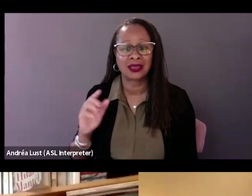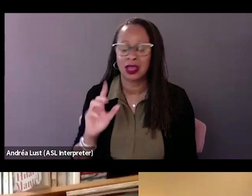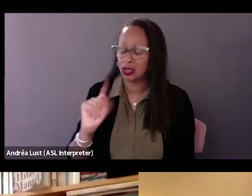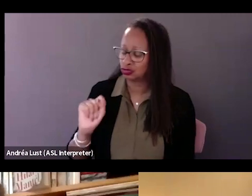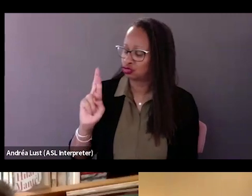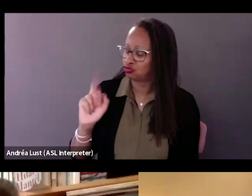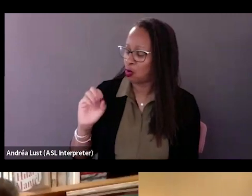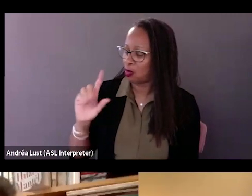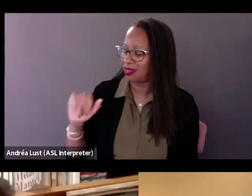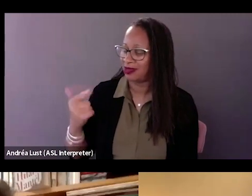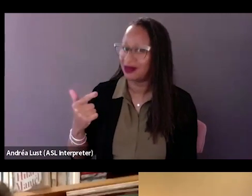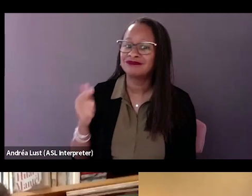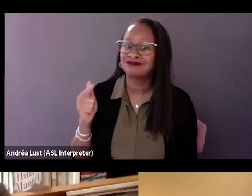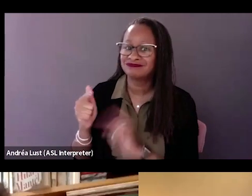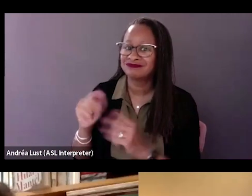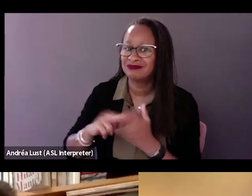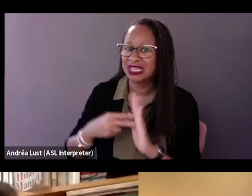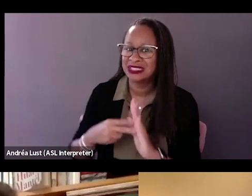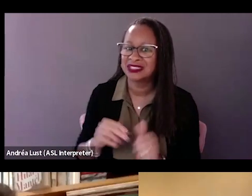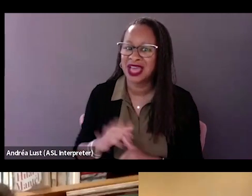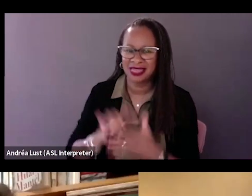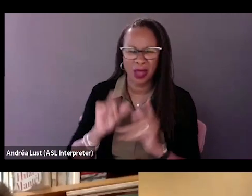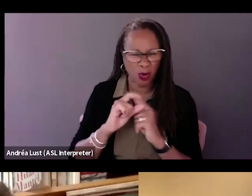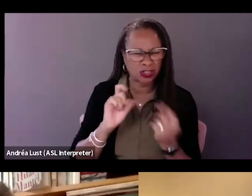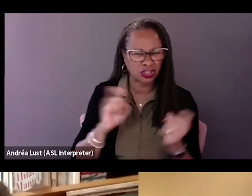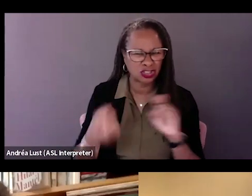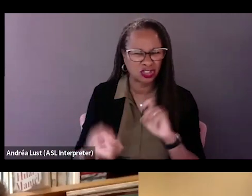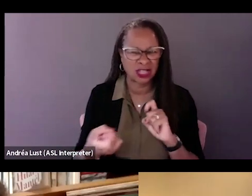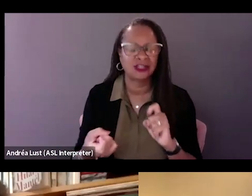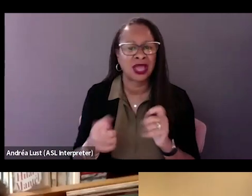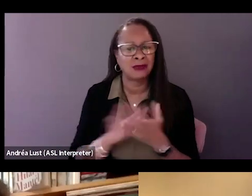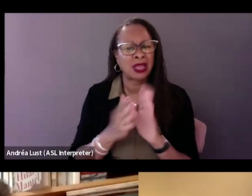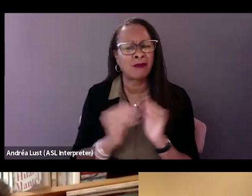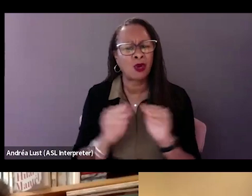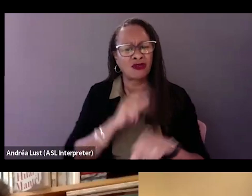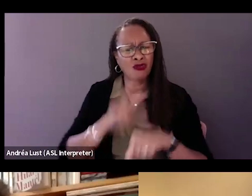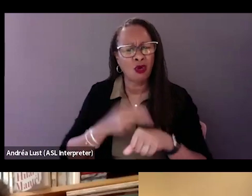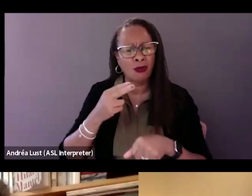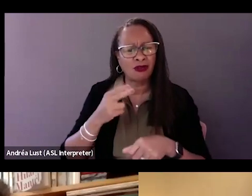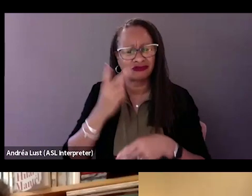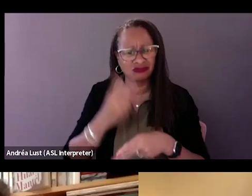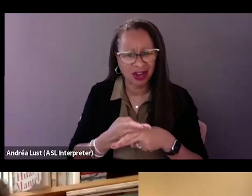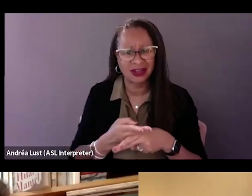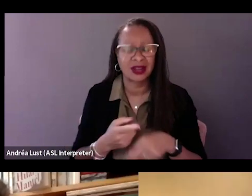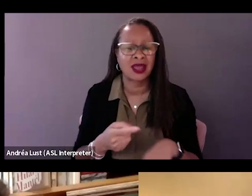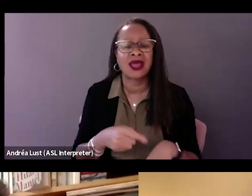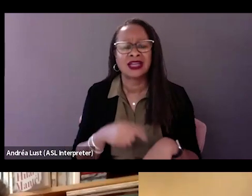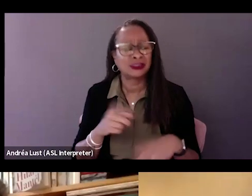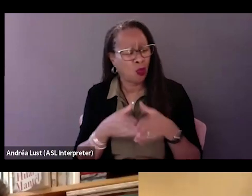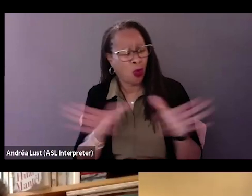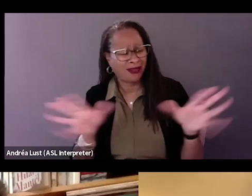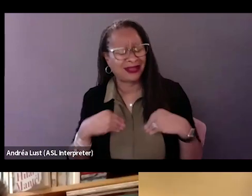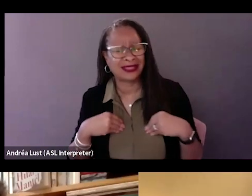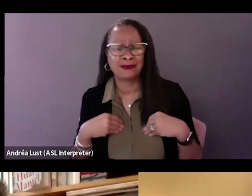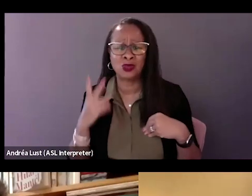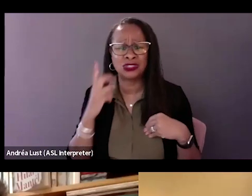itself has also lost its shine, right? It's become normalized. It's become widely accepted in